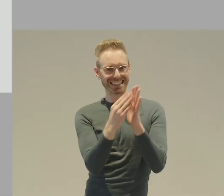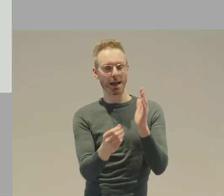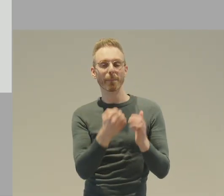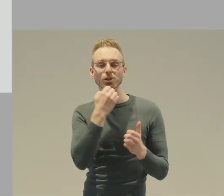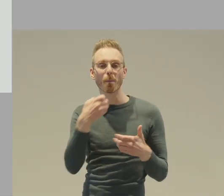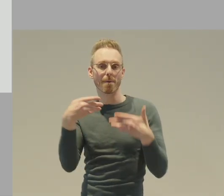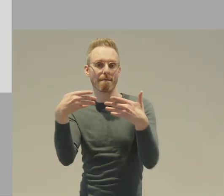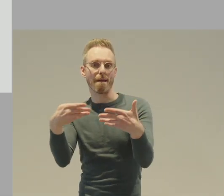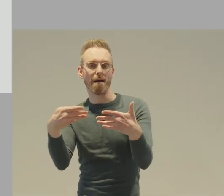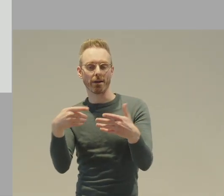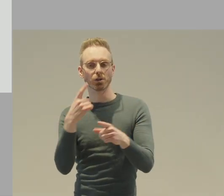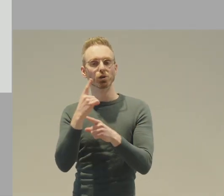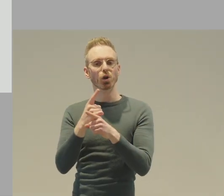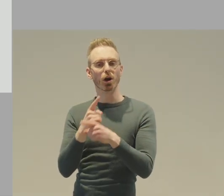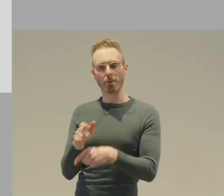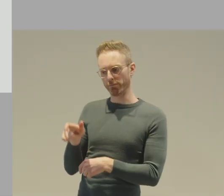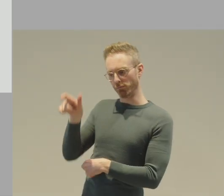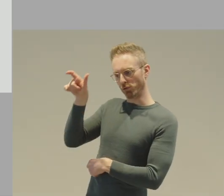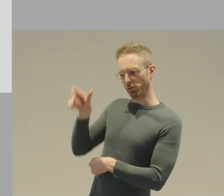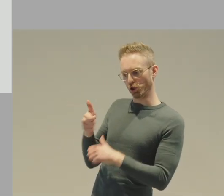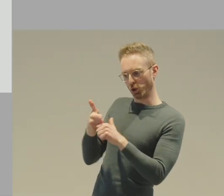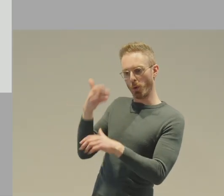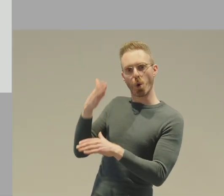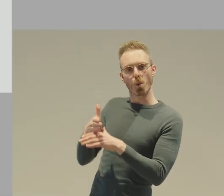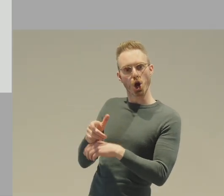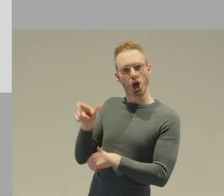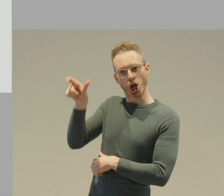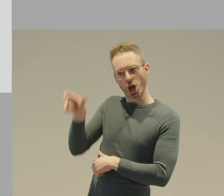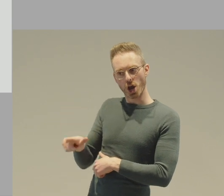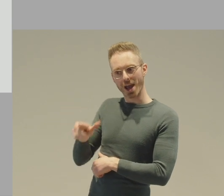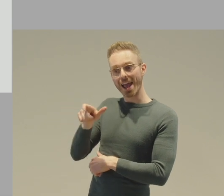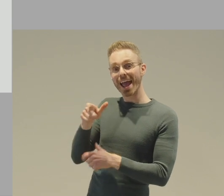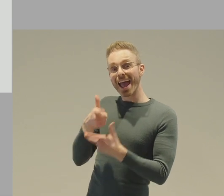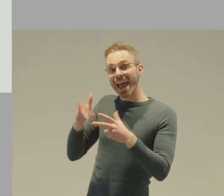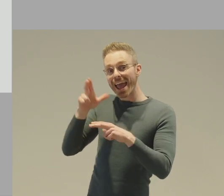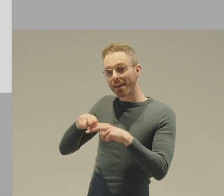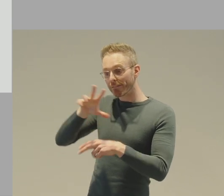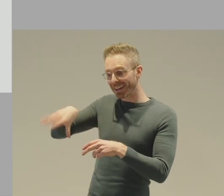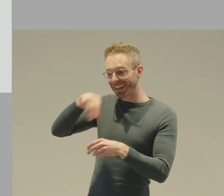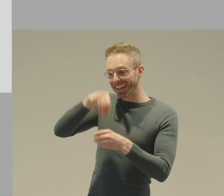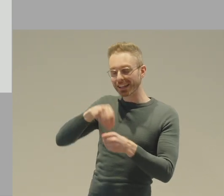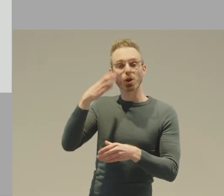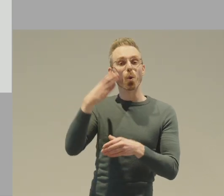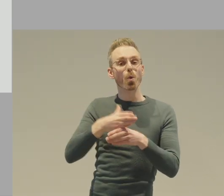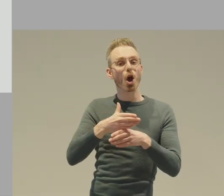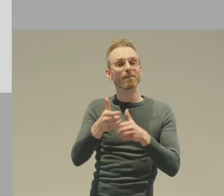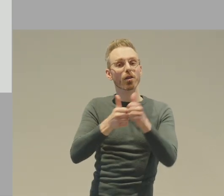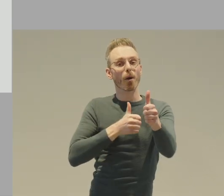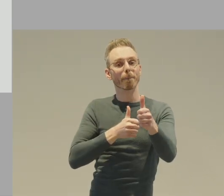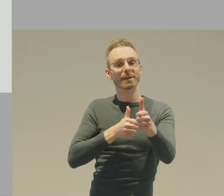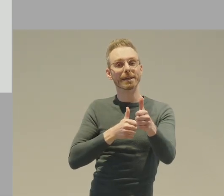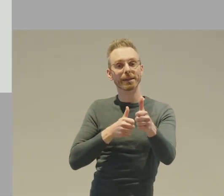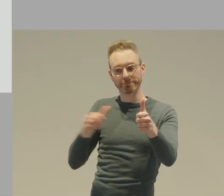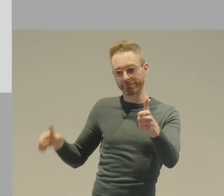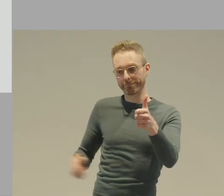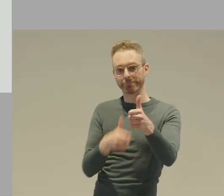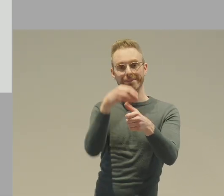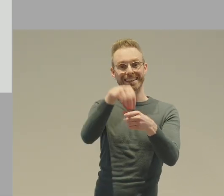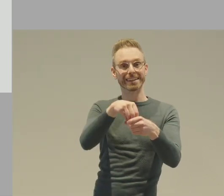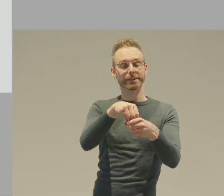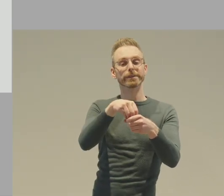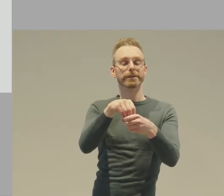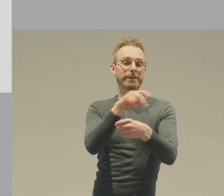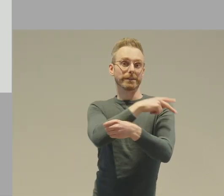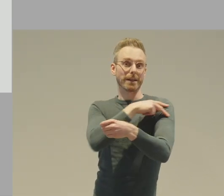relevant if the support worker is an employee of the company. So for example, Access Areas has a few employees on a